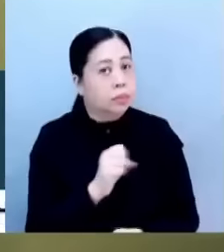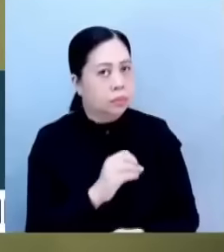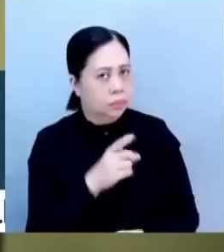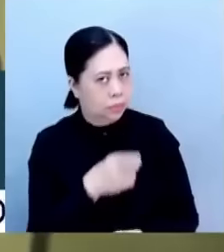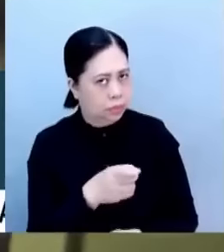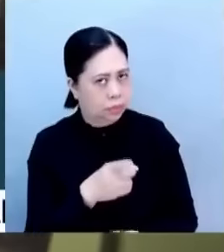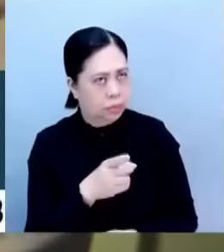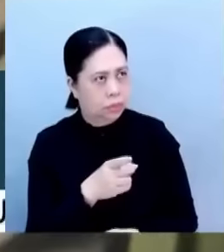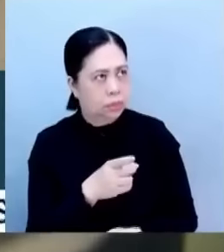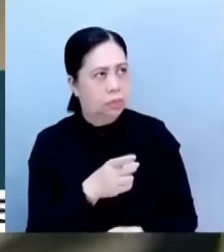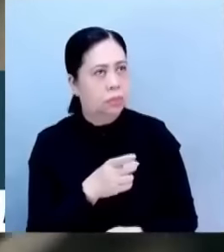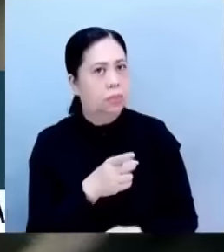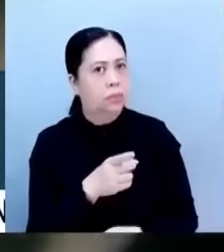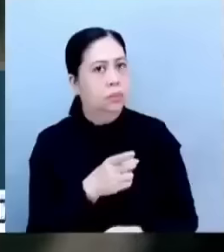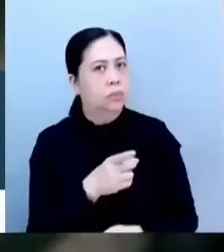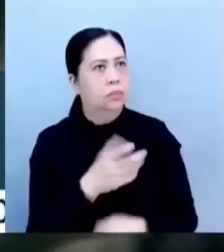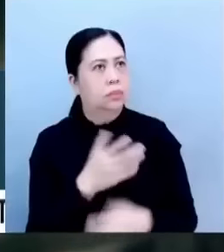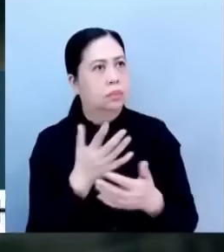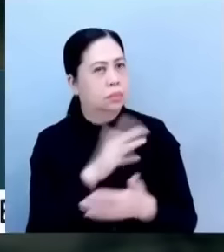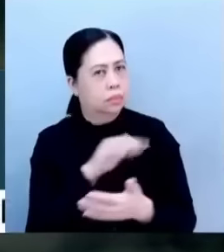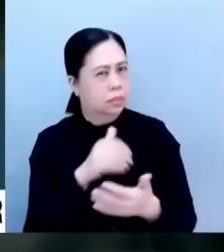entirely